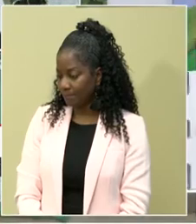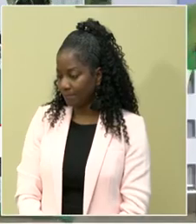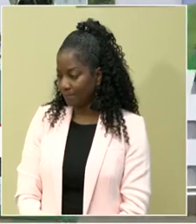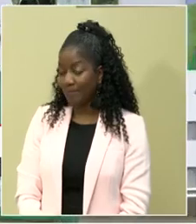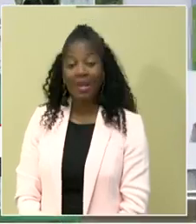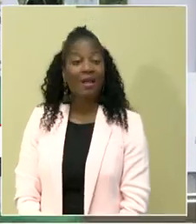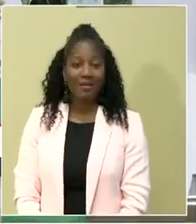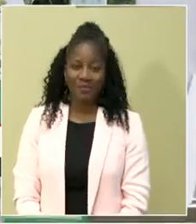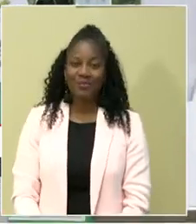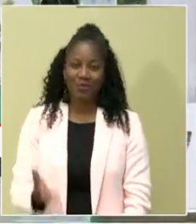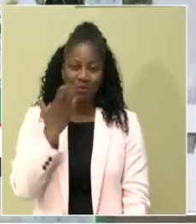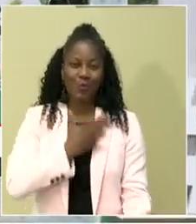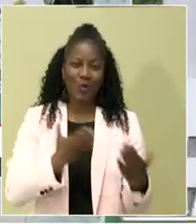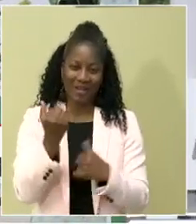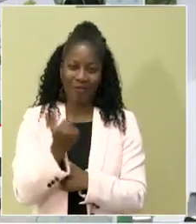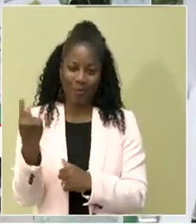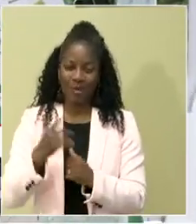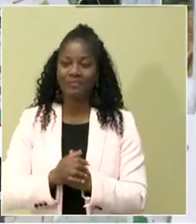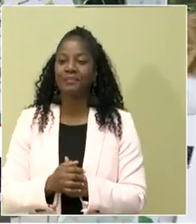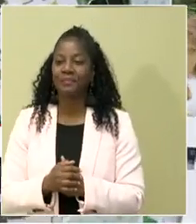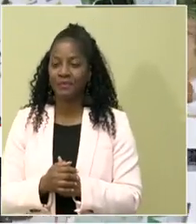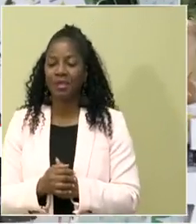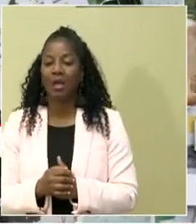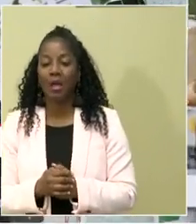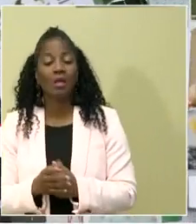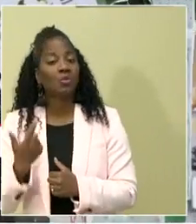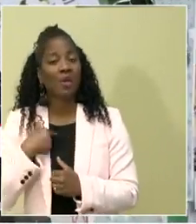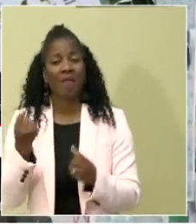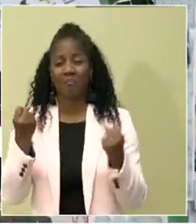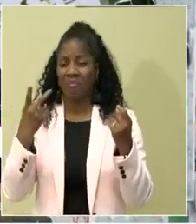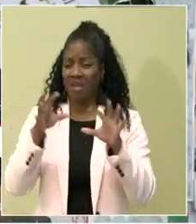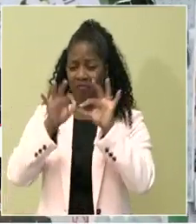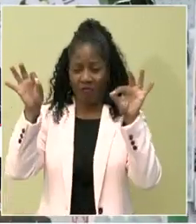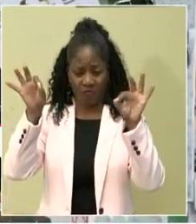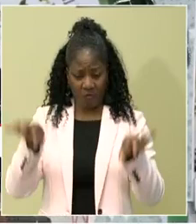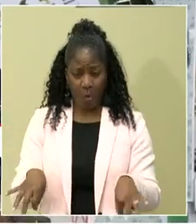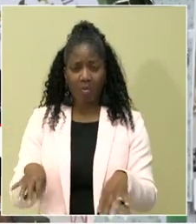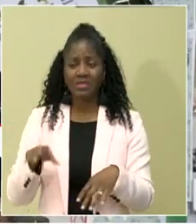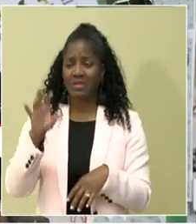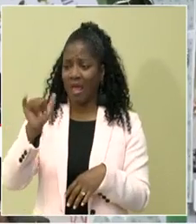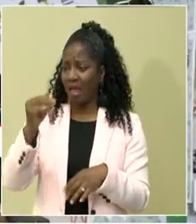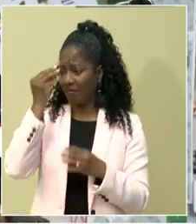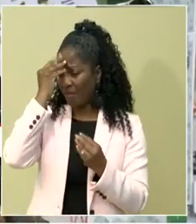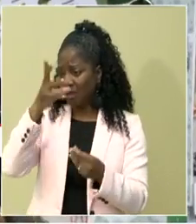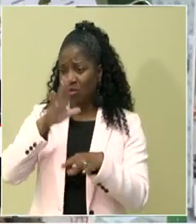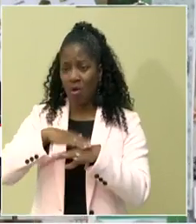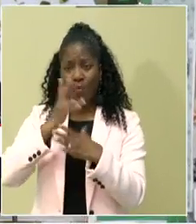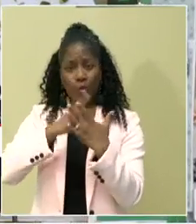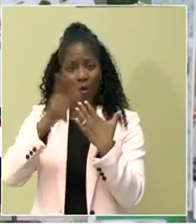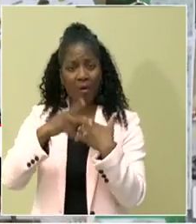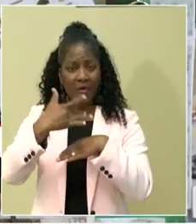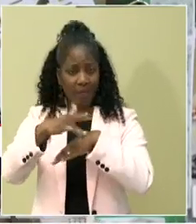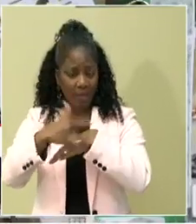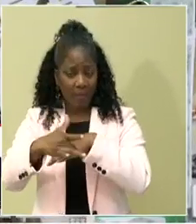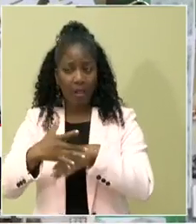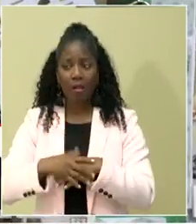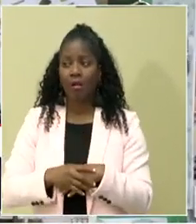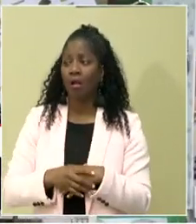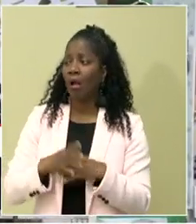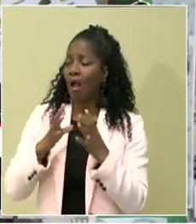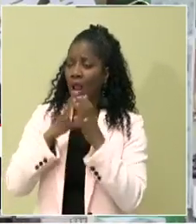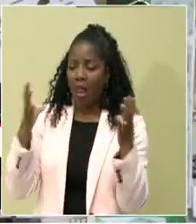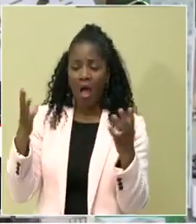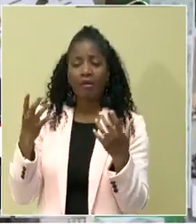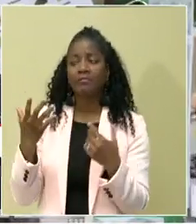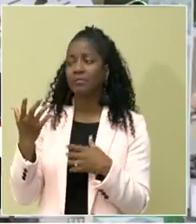So good morning, everyone. So we do have a number of the forms and information on the programs that are available, and a lot of it